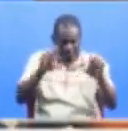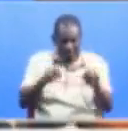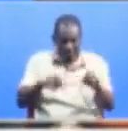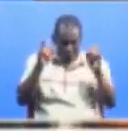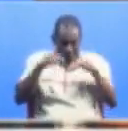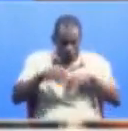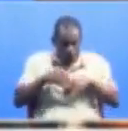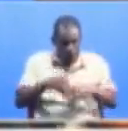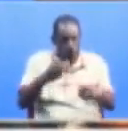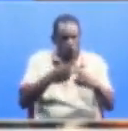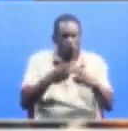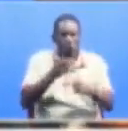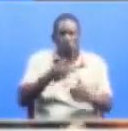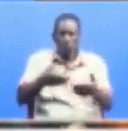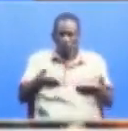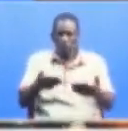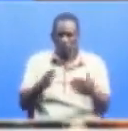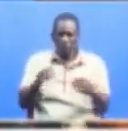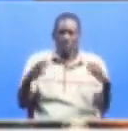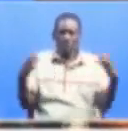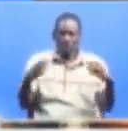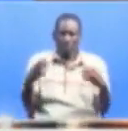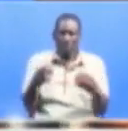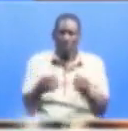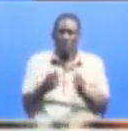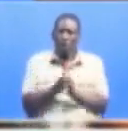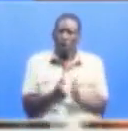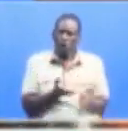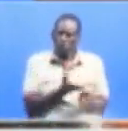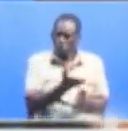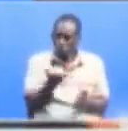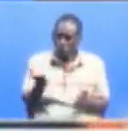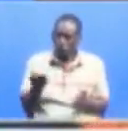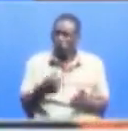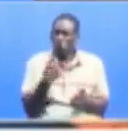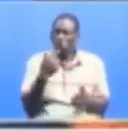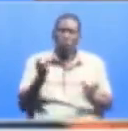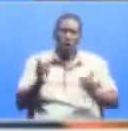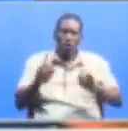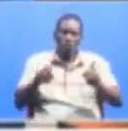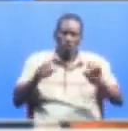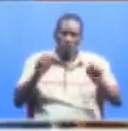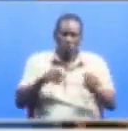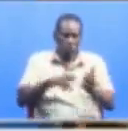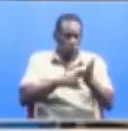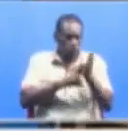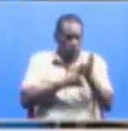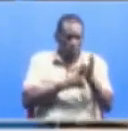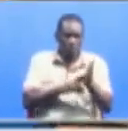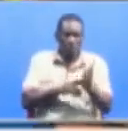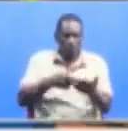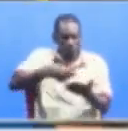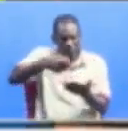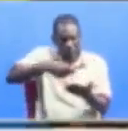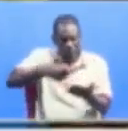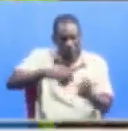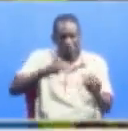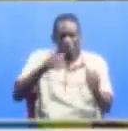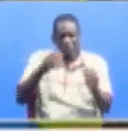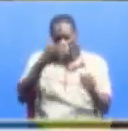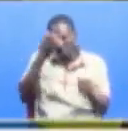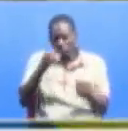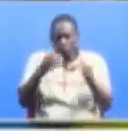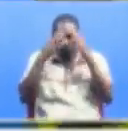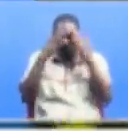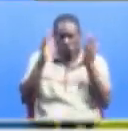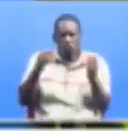zinaambatana na jina ambaye tumepewa na kampuni. Na kwa wale ambaye hawawezi kujisajilisha kama signature hivi kwa sababu ya